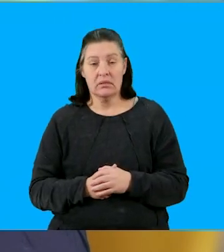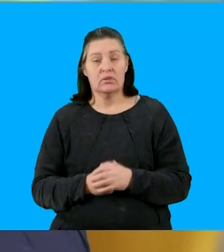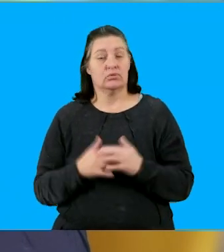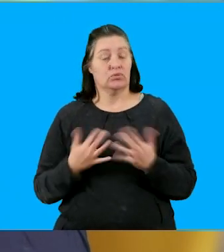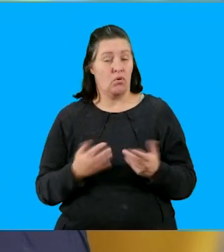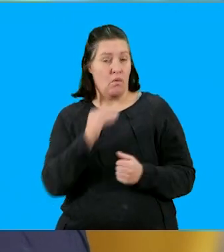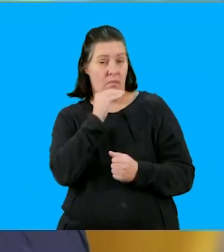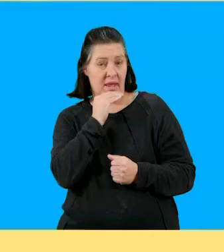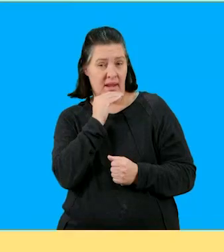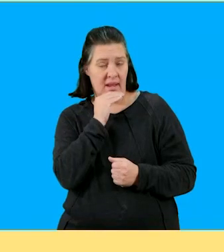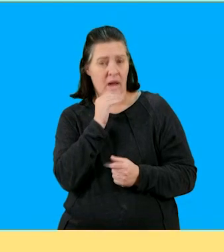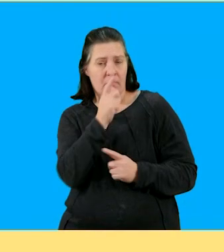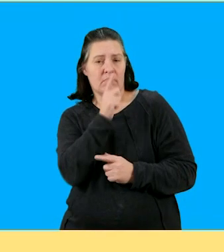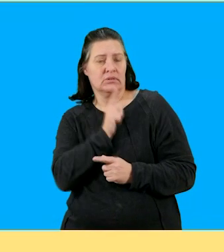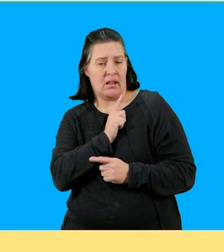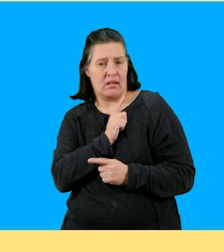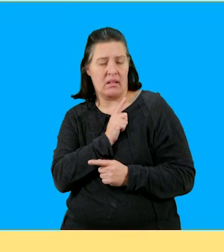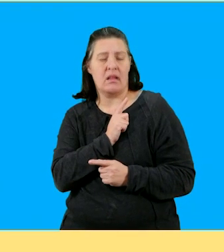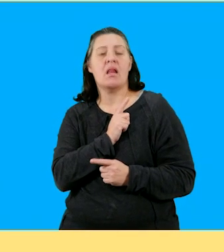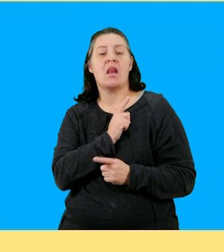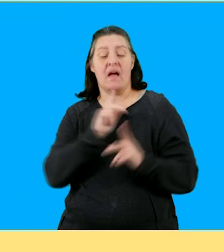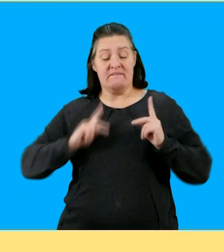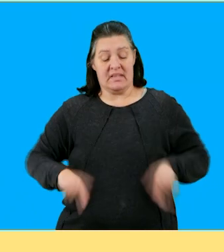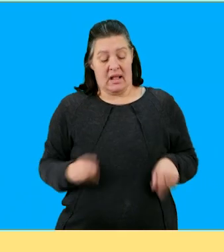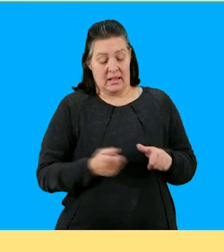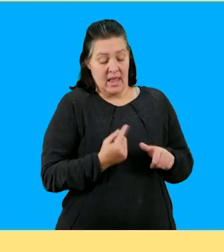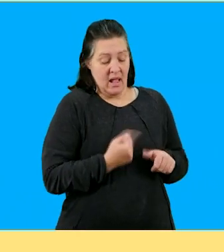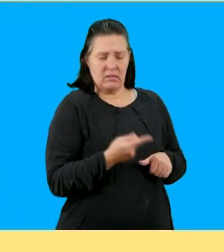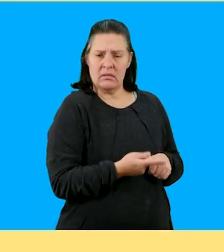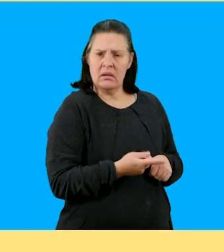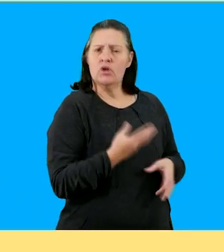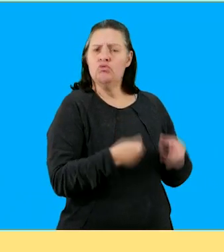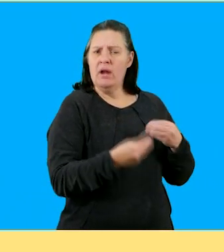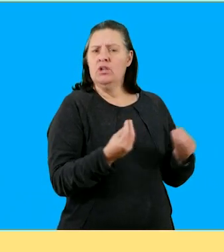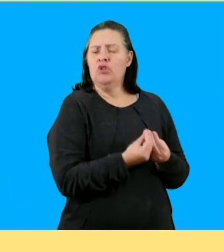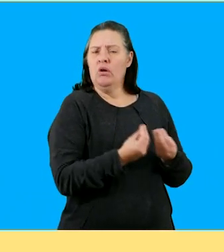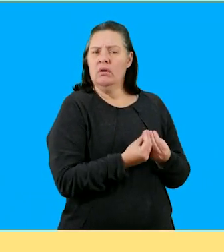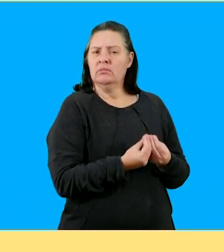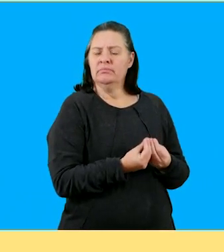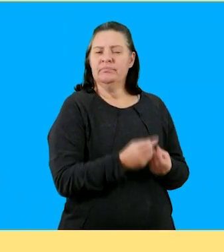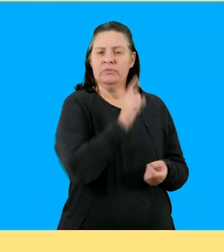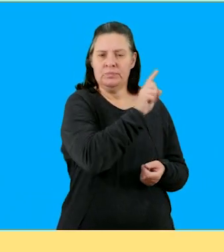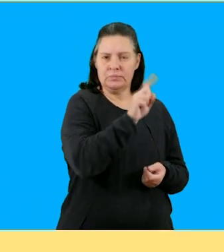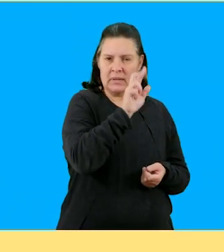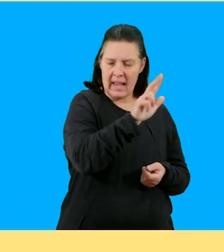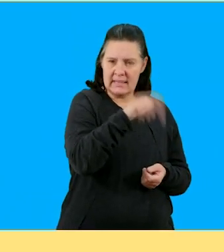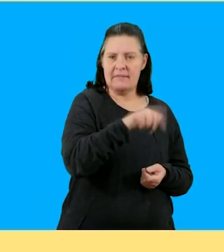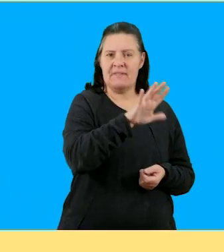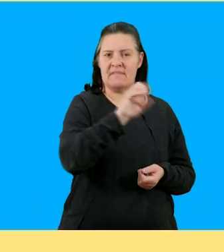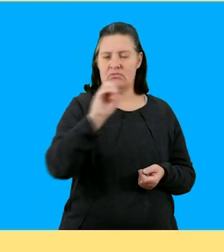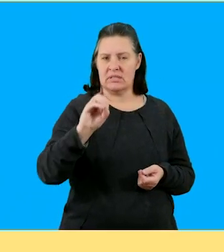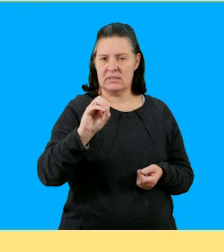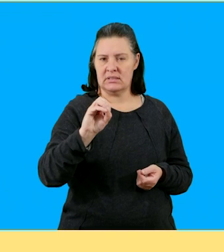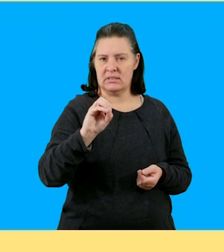we are then told that the physical stock taking showed trading stock of 118,500.